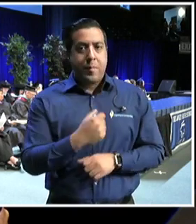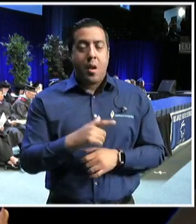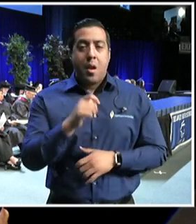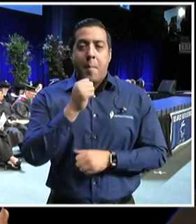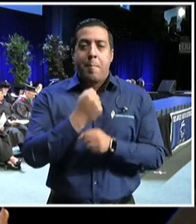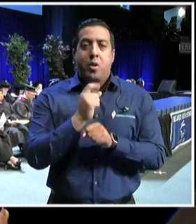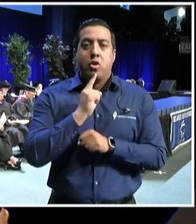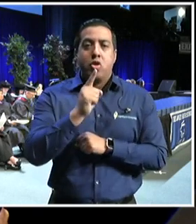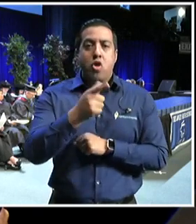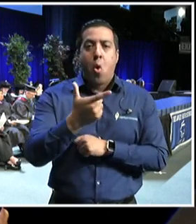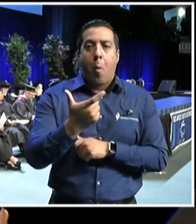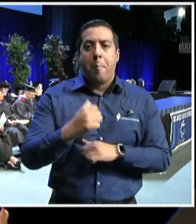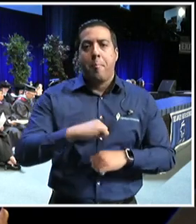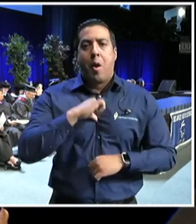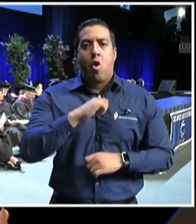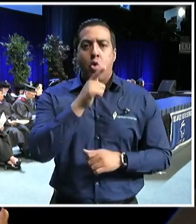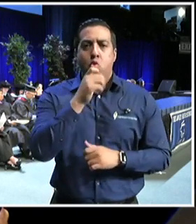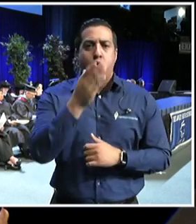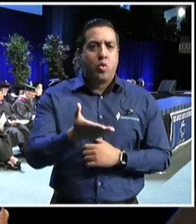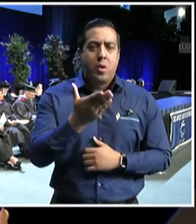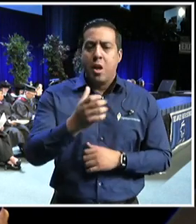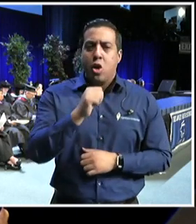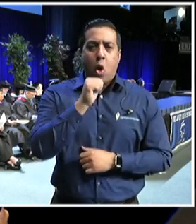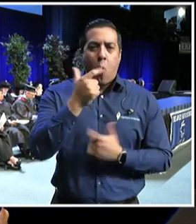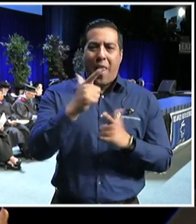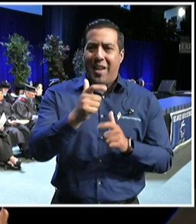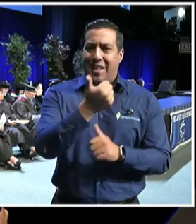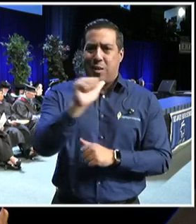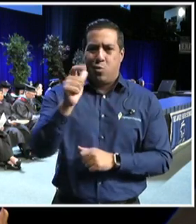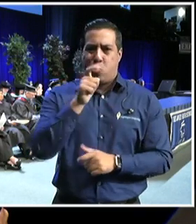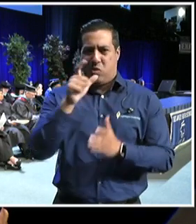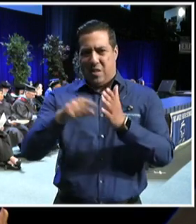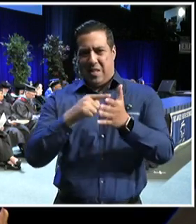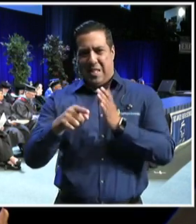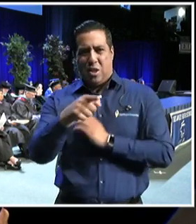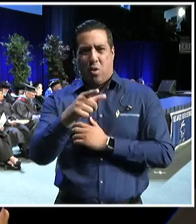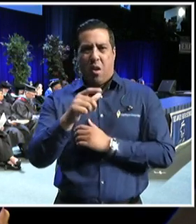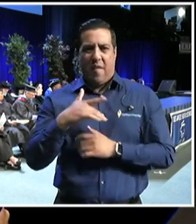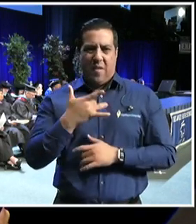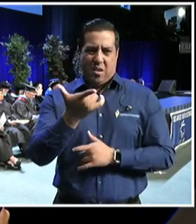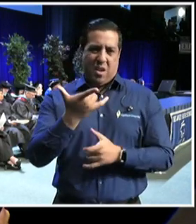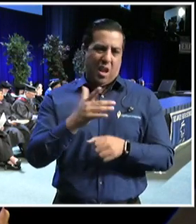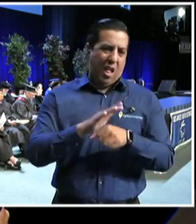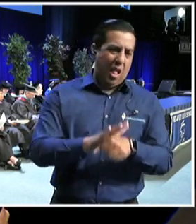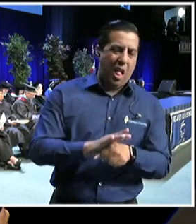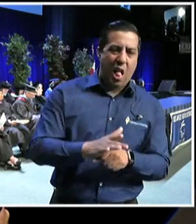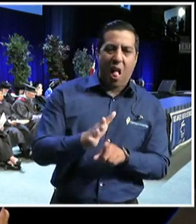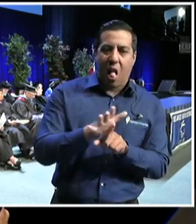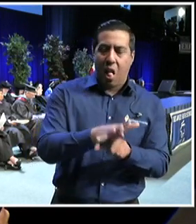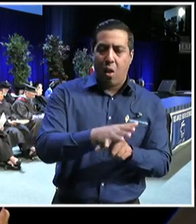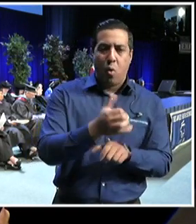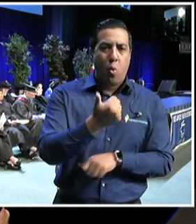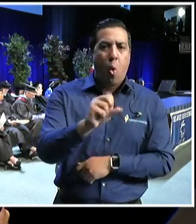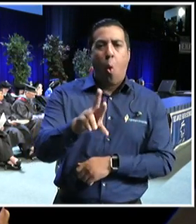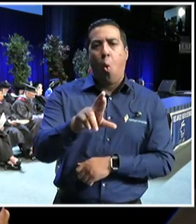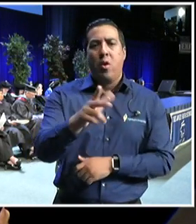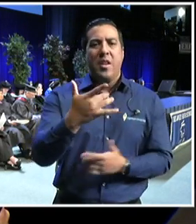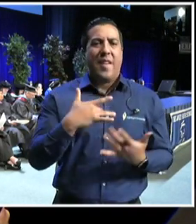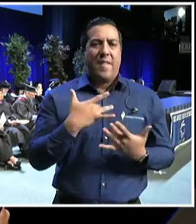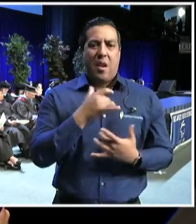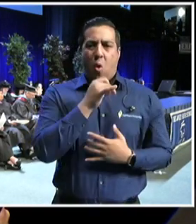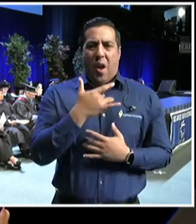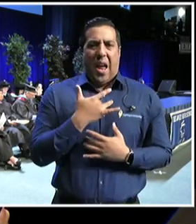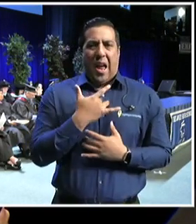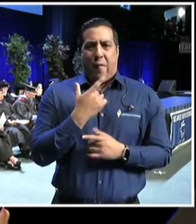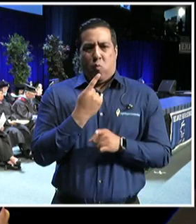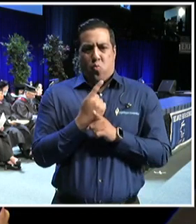proud to be who you are, and do not let anyone degrade you or make you feel as if you aren't enough, or that you won't, or you don't have what it takes